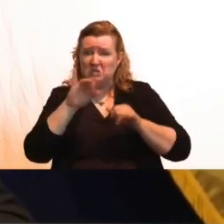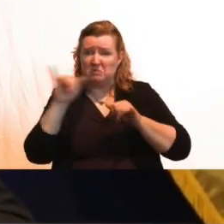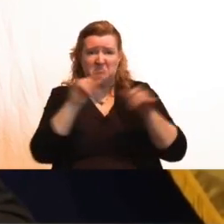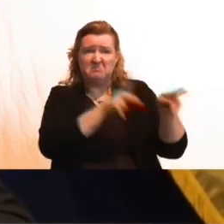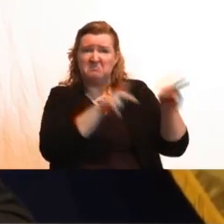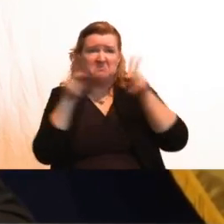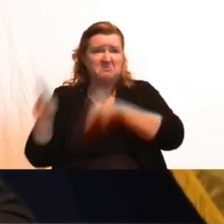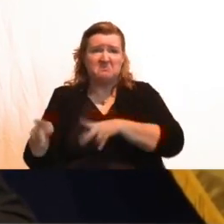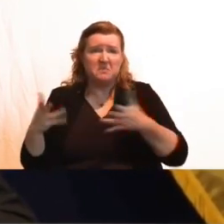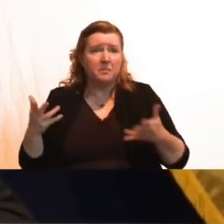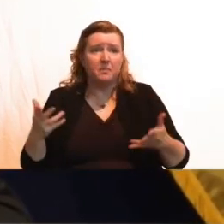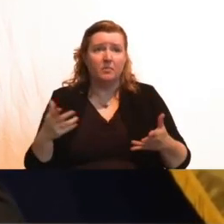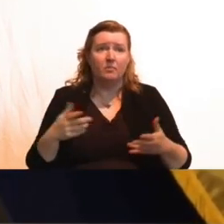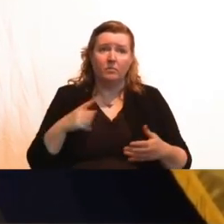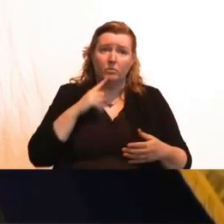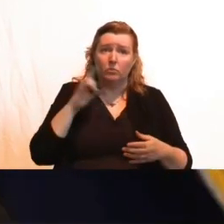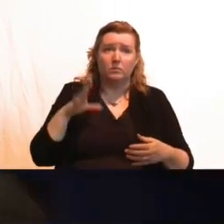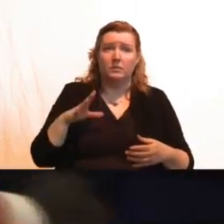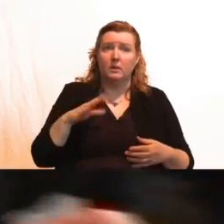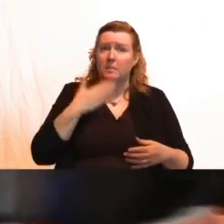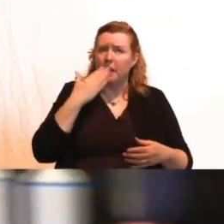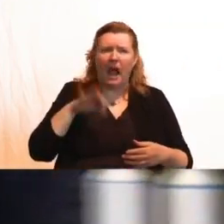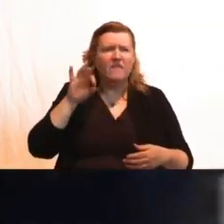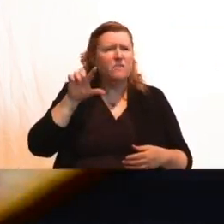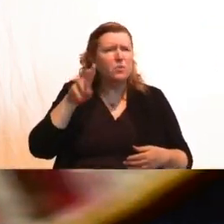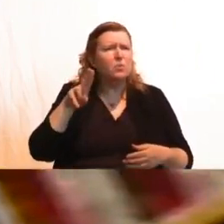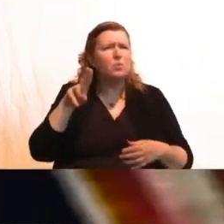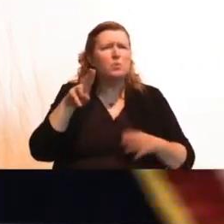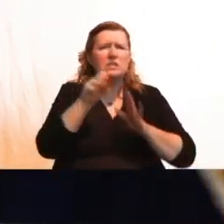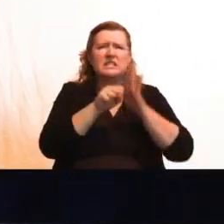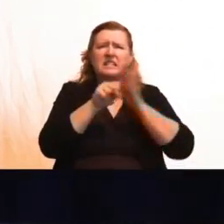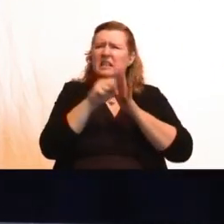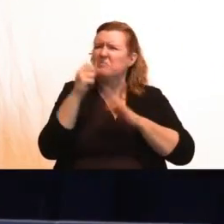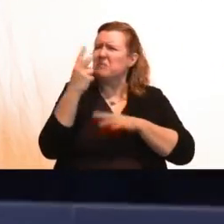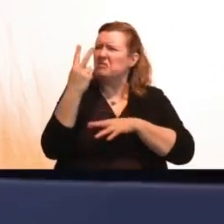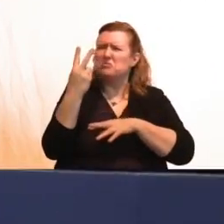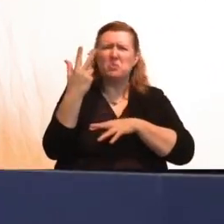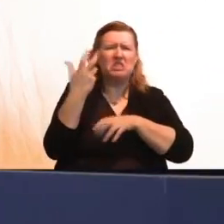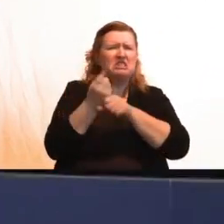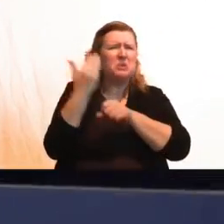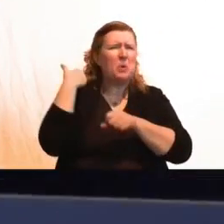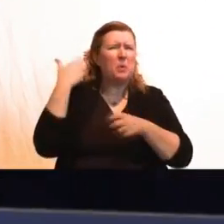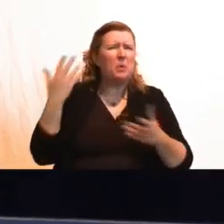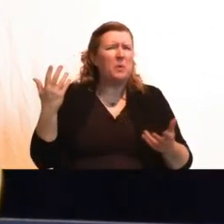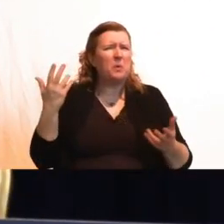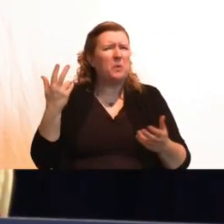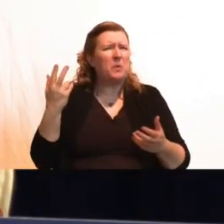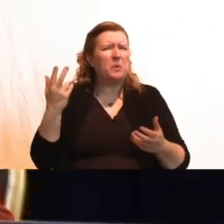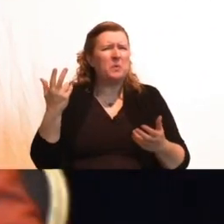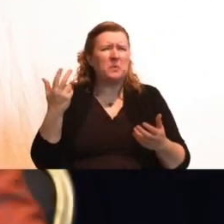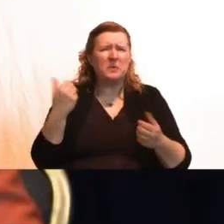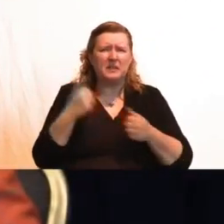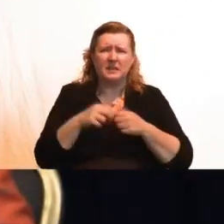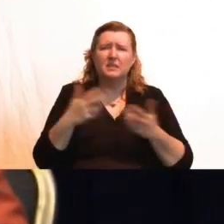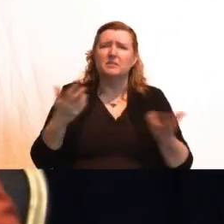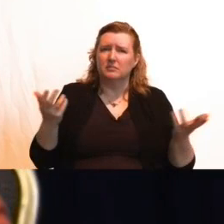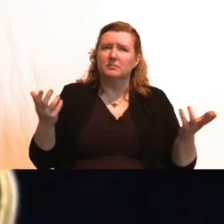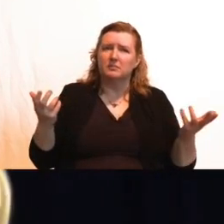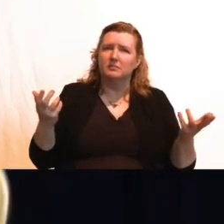ago. And so please, Judy. So we're going to look at our Cali scores, and also the CDC has put out a